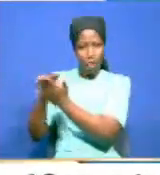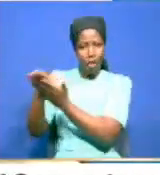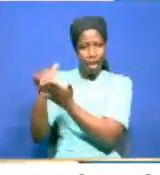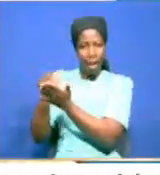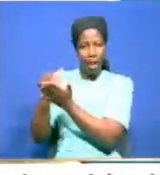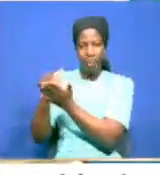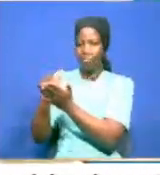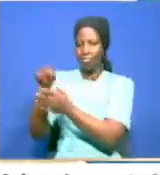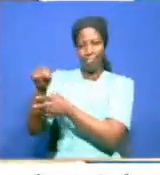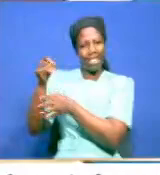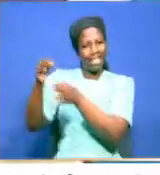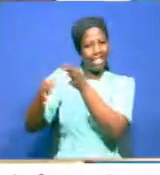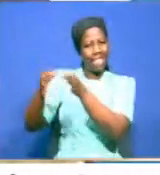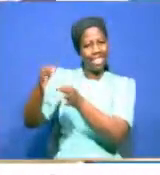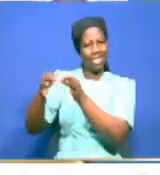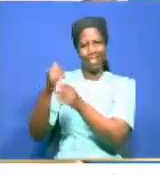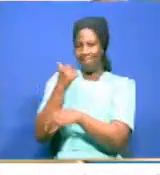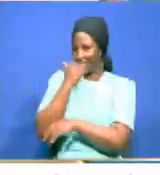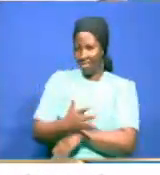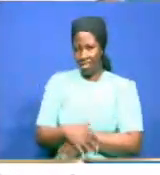quarantined because, you know,